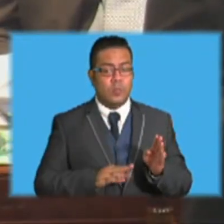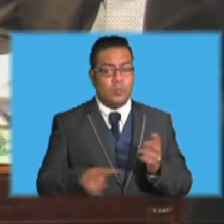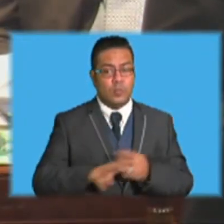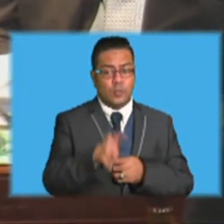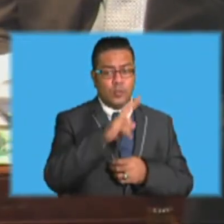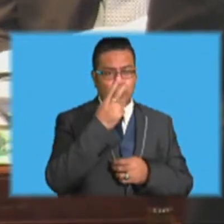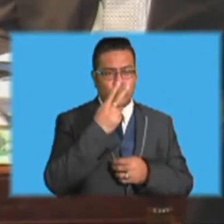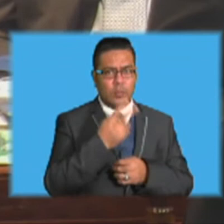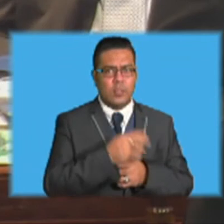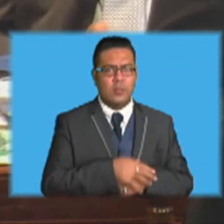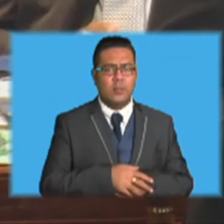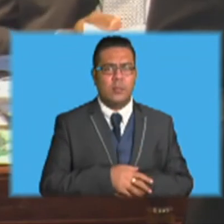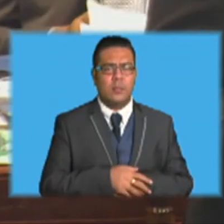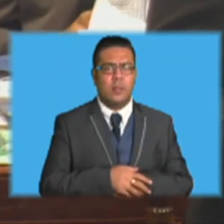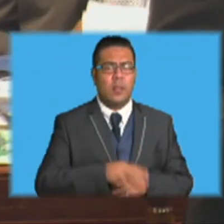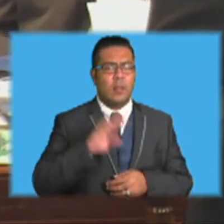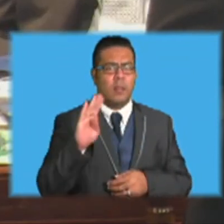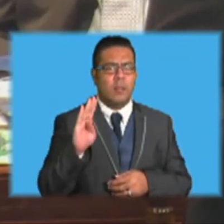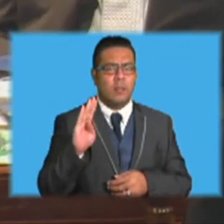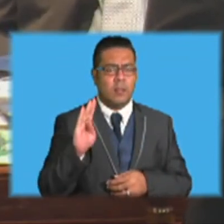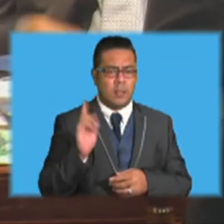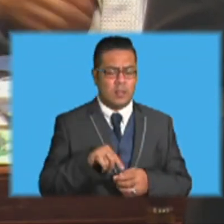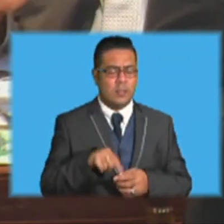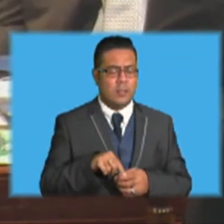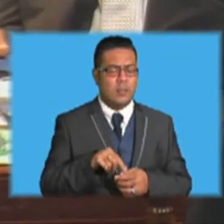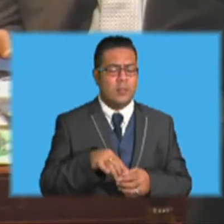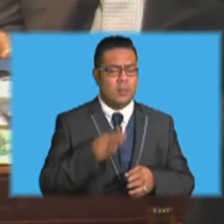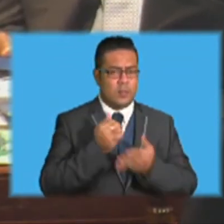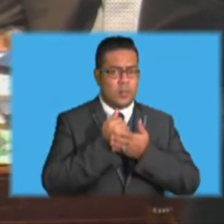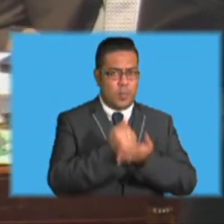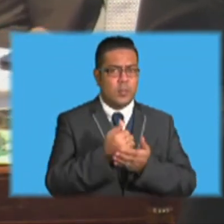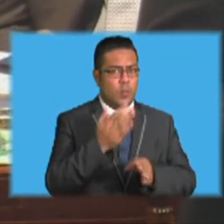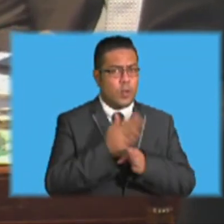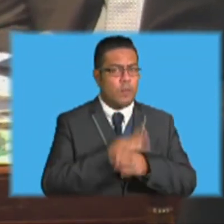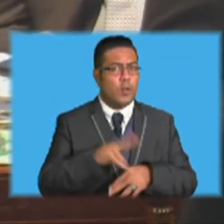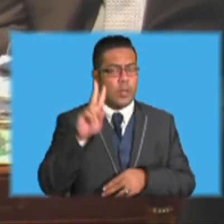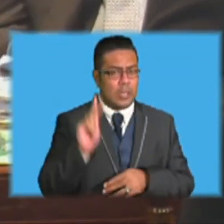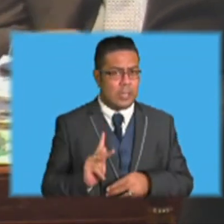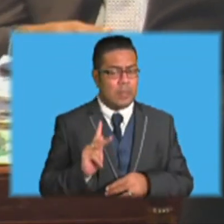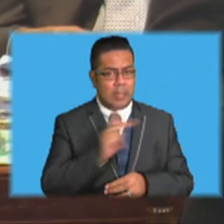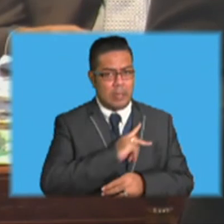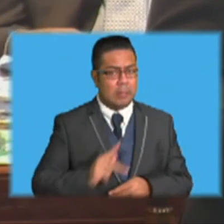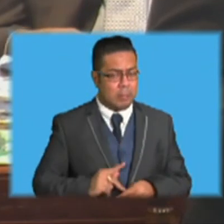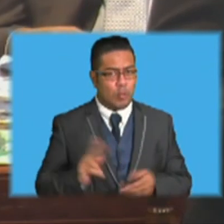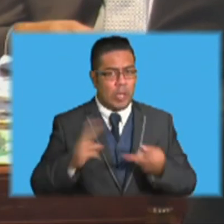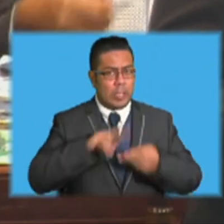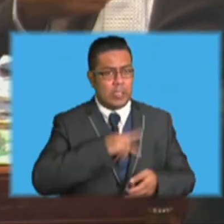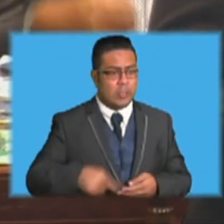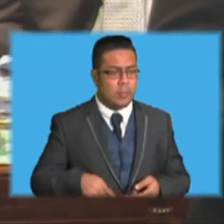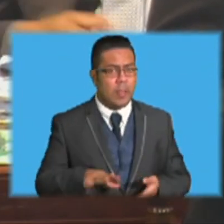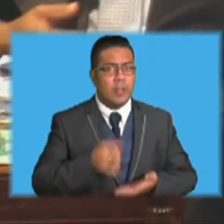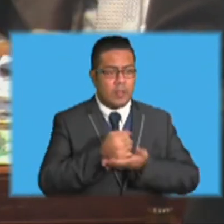sector. Furthermore, Madam Speaker, the unit supports the work of the United Kingdom Hydrographic Office with